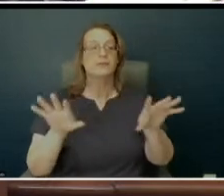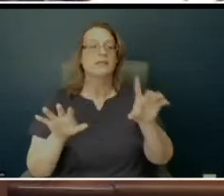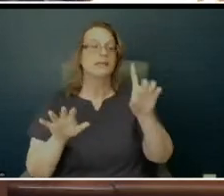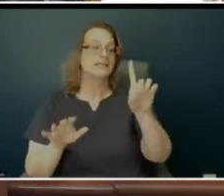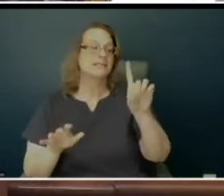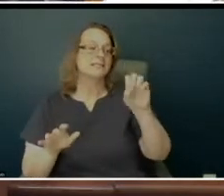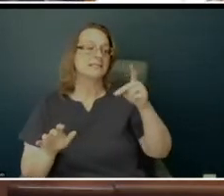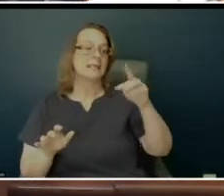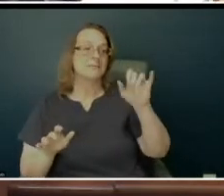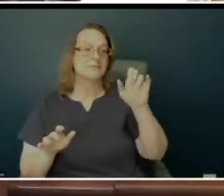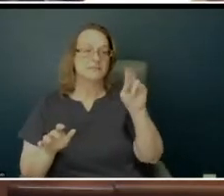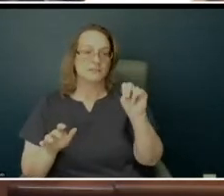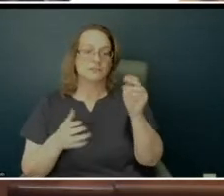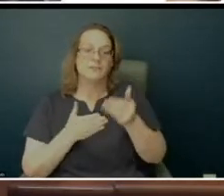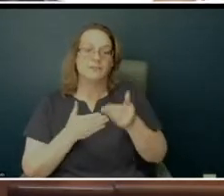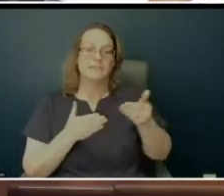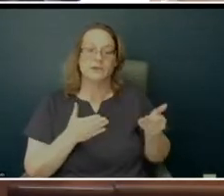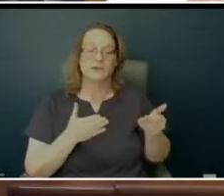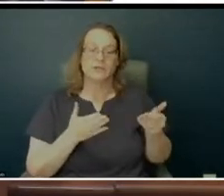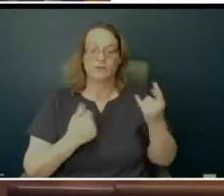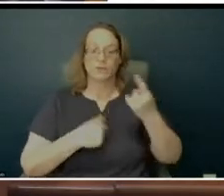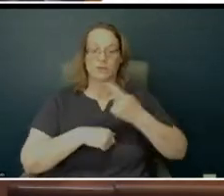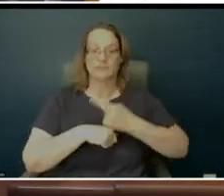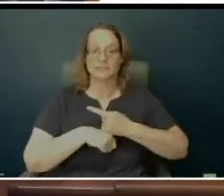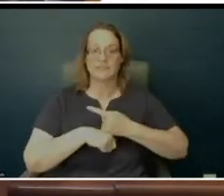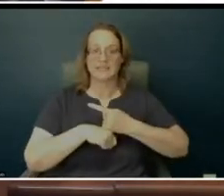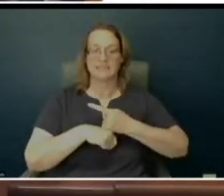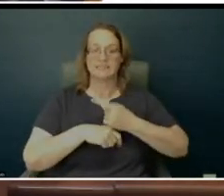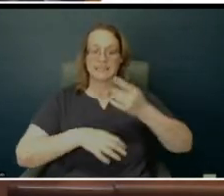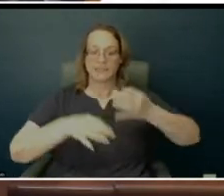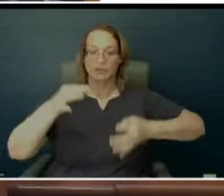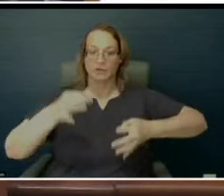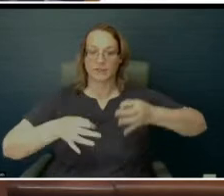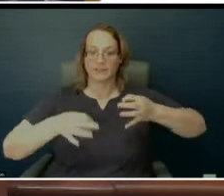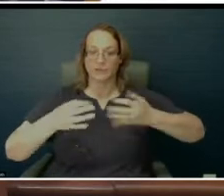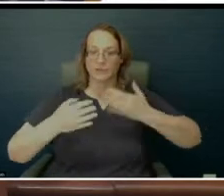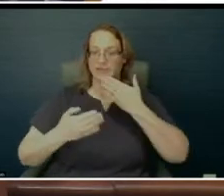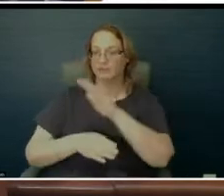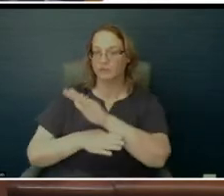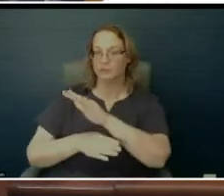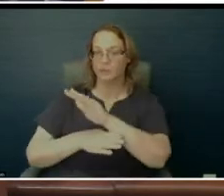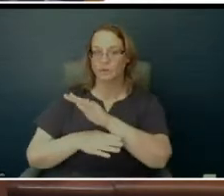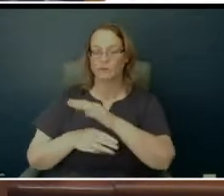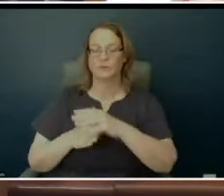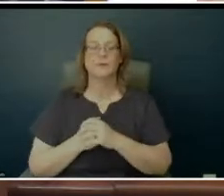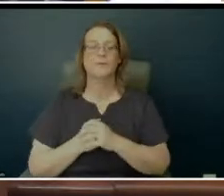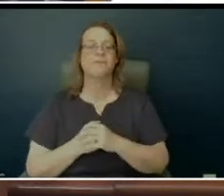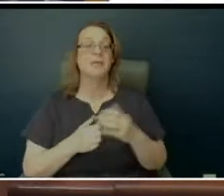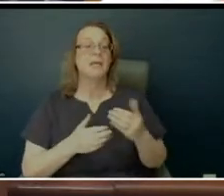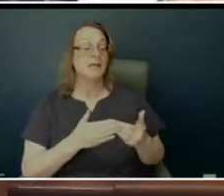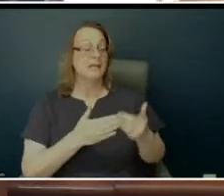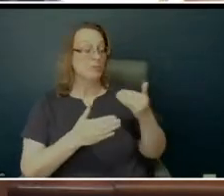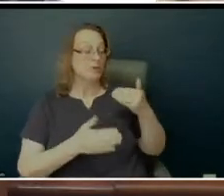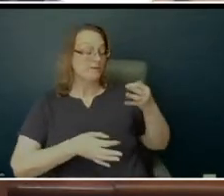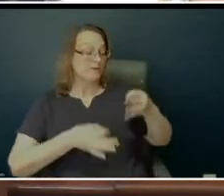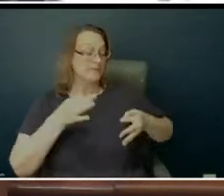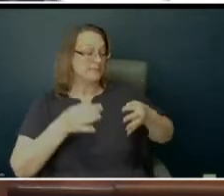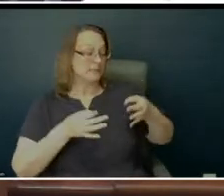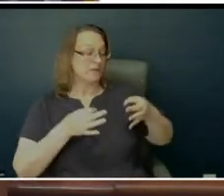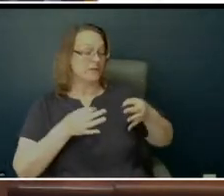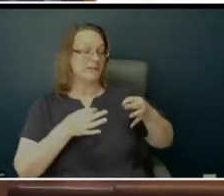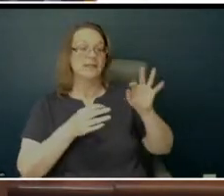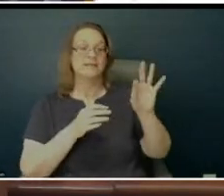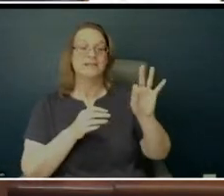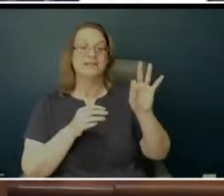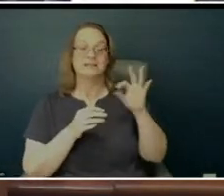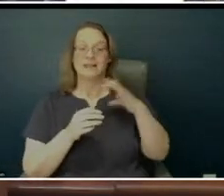today's hearing. Good afternoon. In our previous hearings, the Select Committee showed that